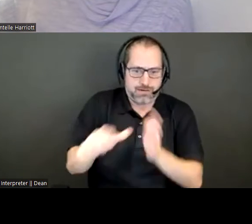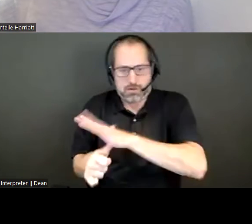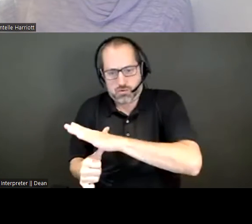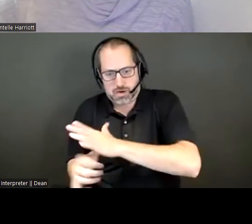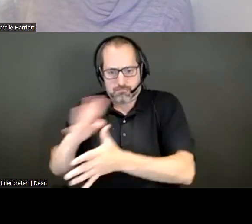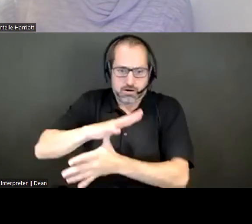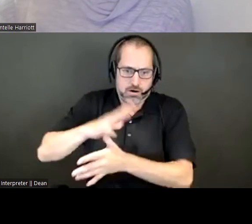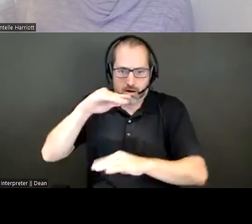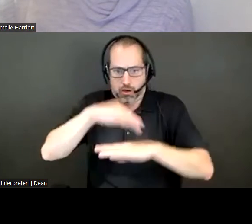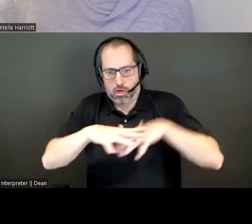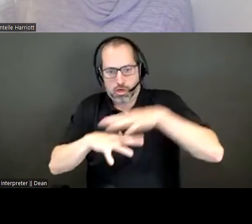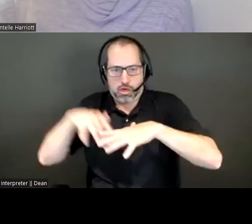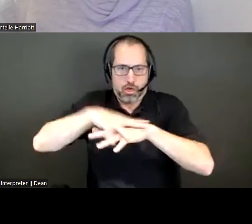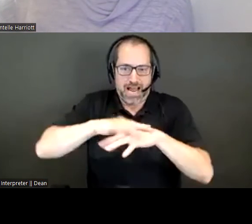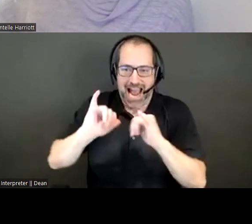well?